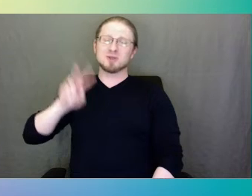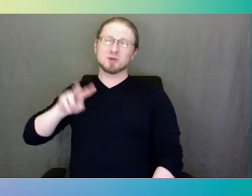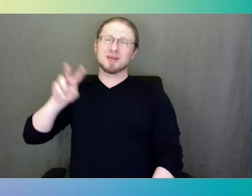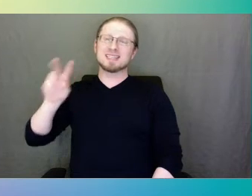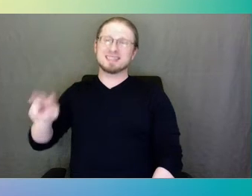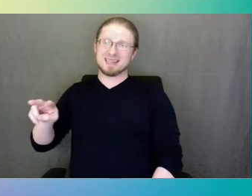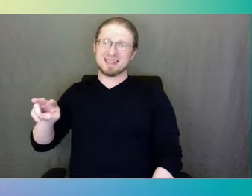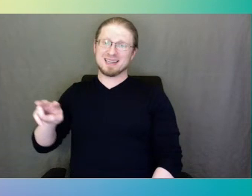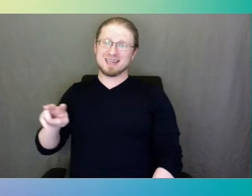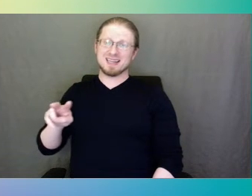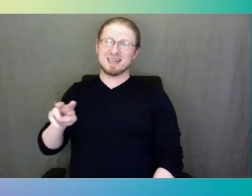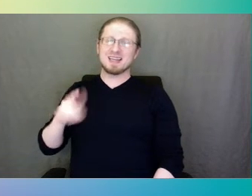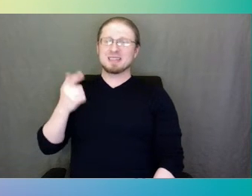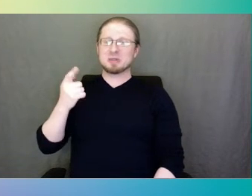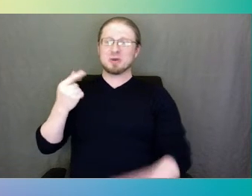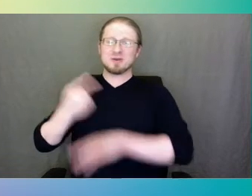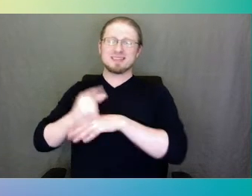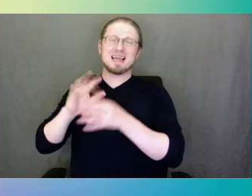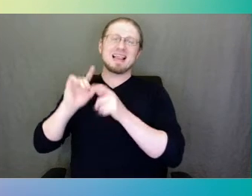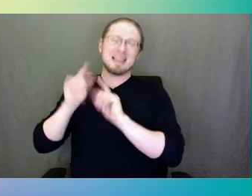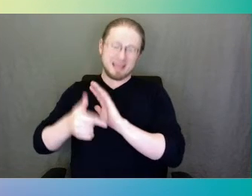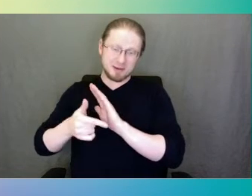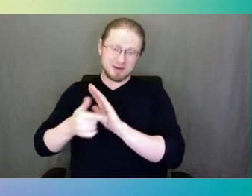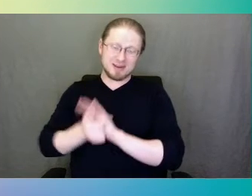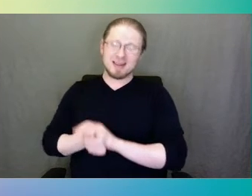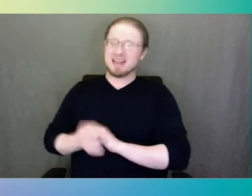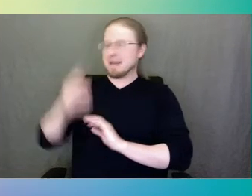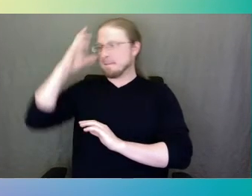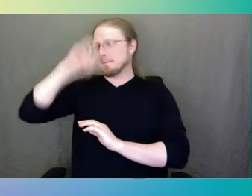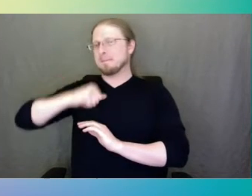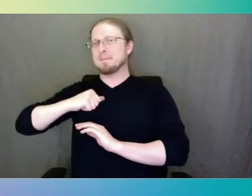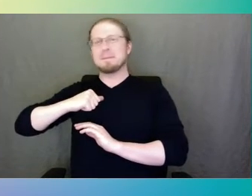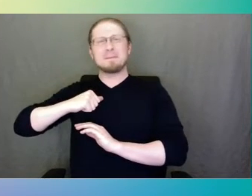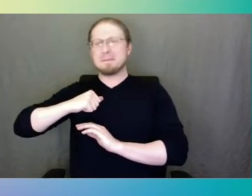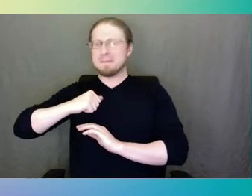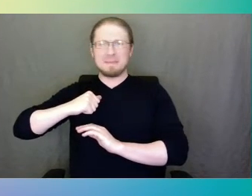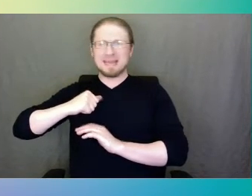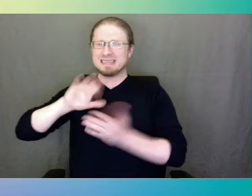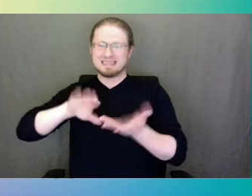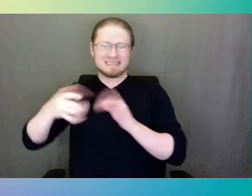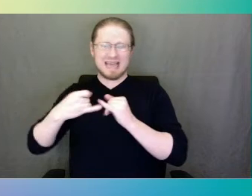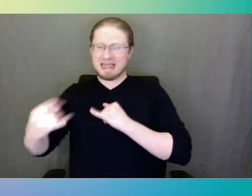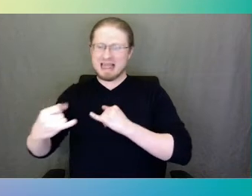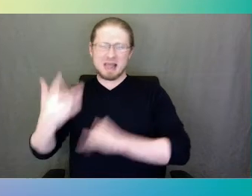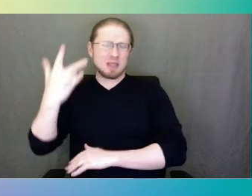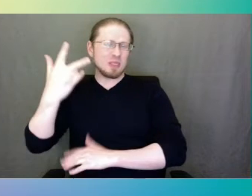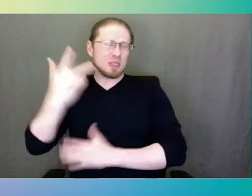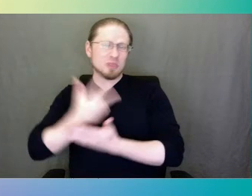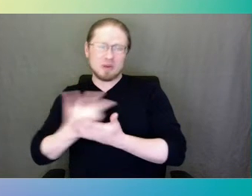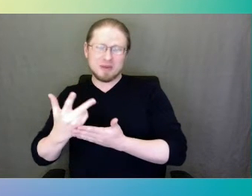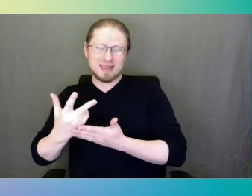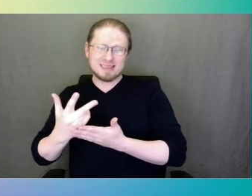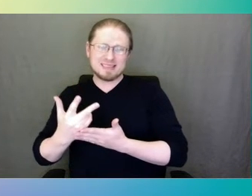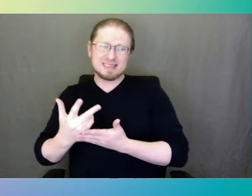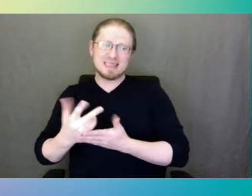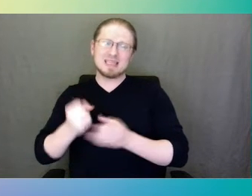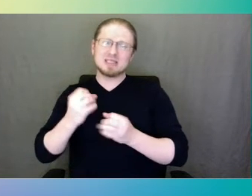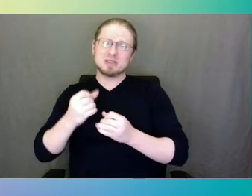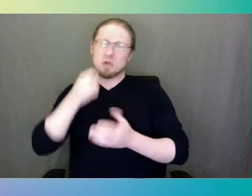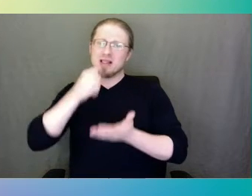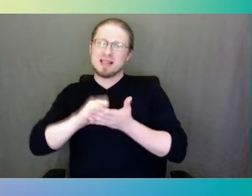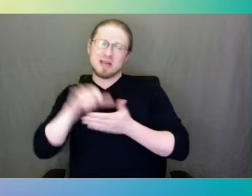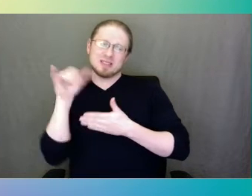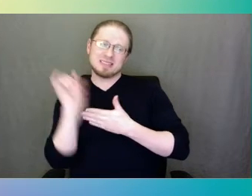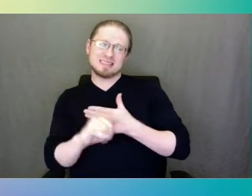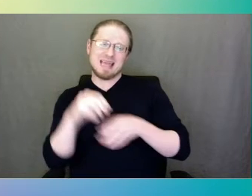1959. As Ed said, he missed the deadline by 3 weeks. So the letter sits in the file for another 12 years. So we are